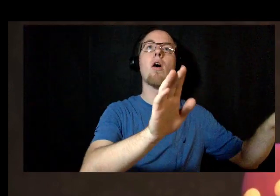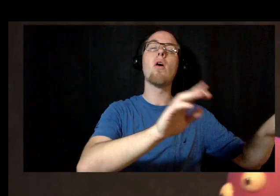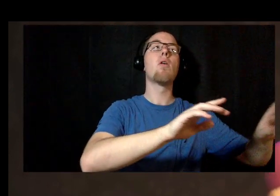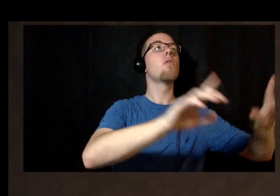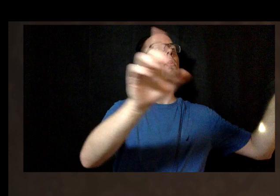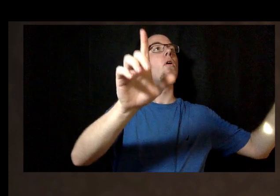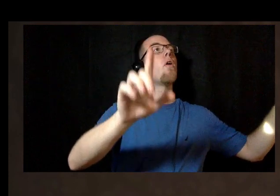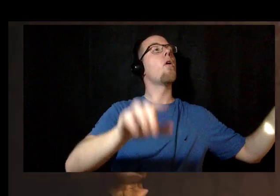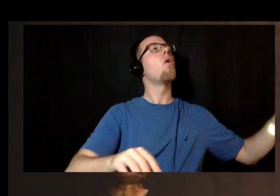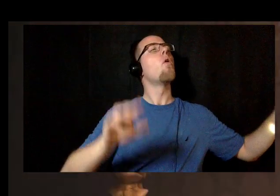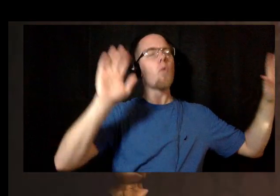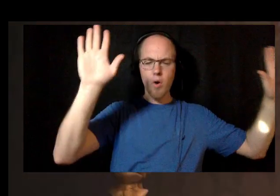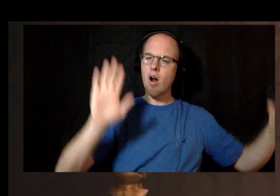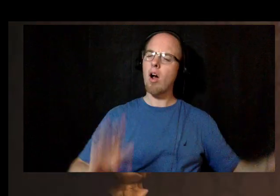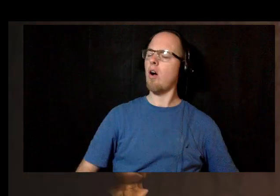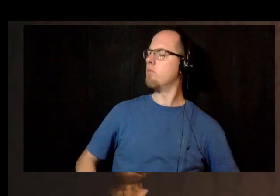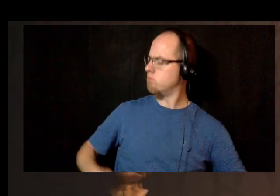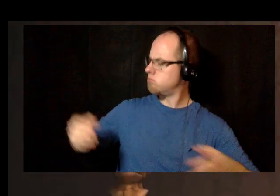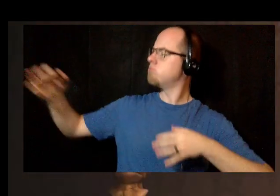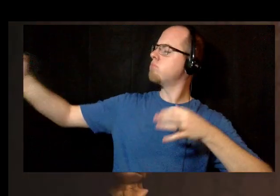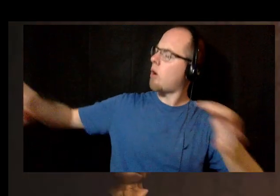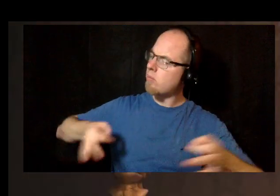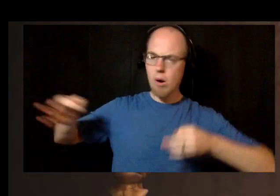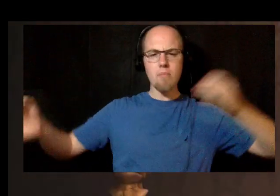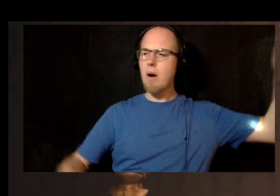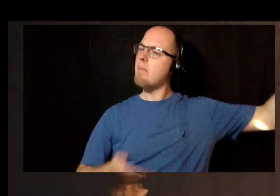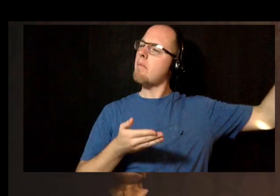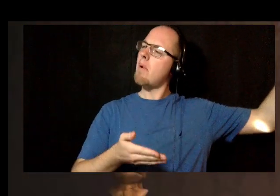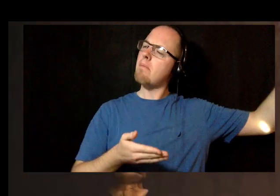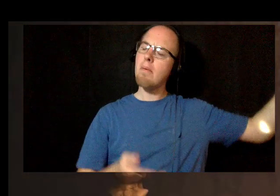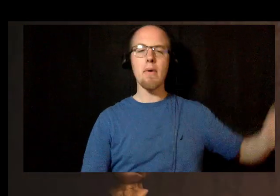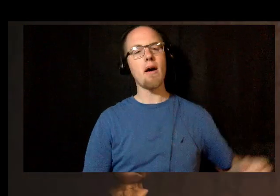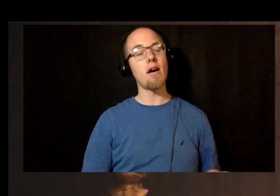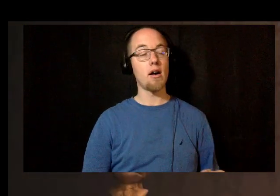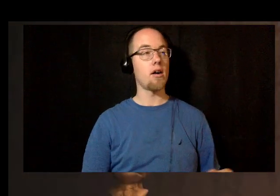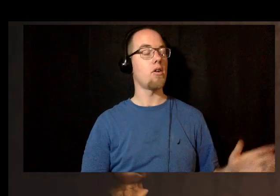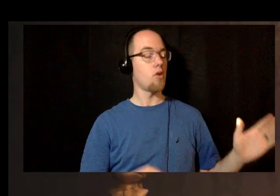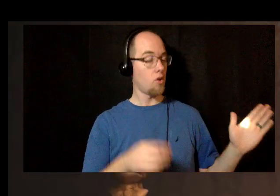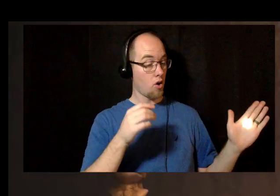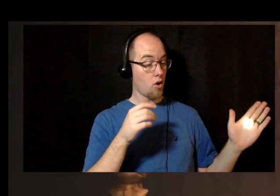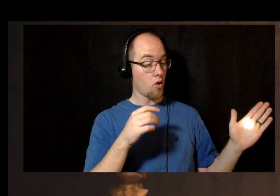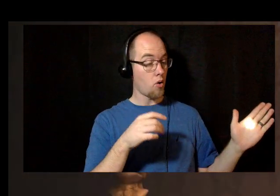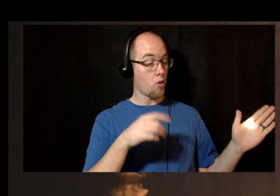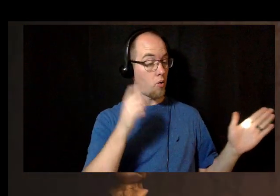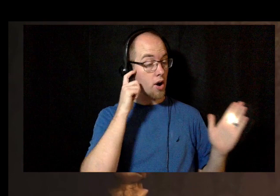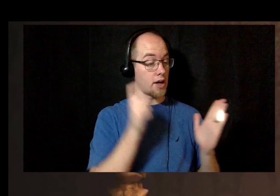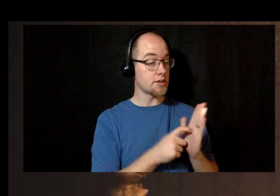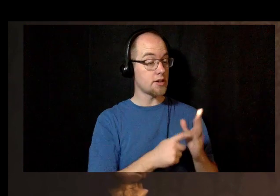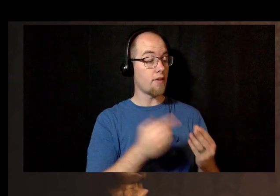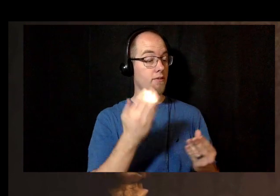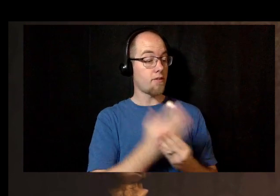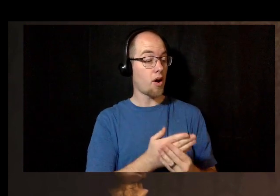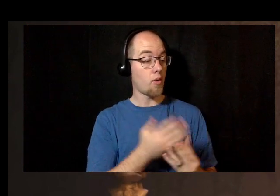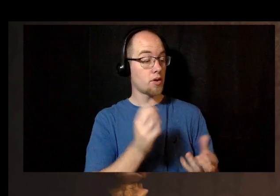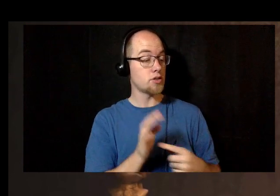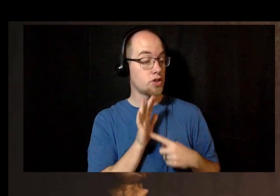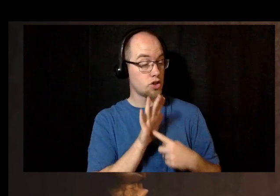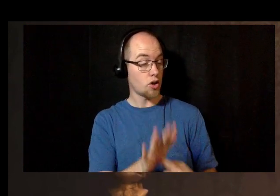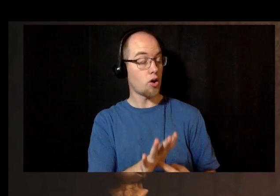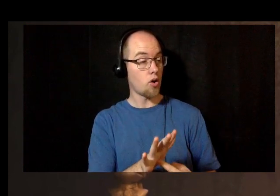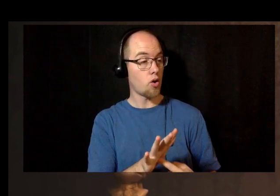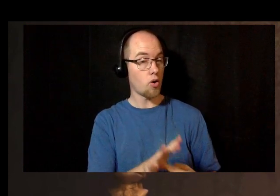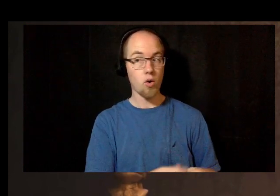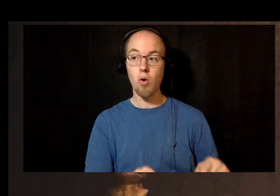great. Morgan is totally nailing it until about halfway through, he realises that a file he wants to show these dudes is on